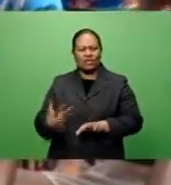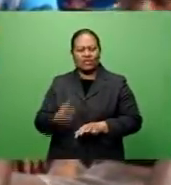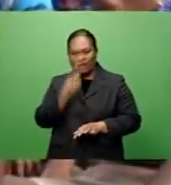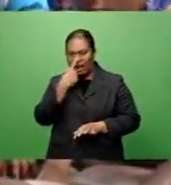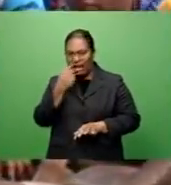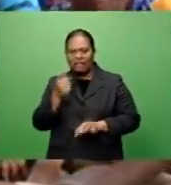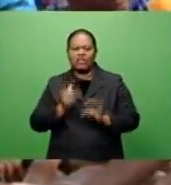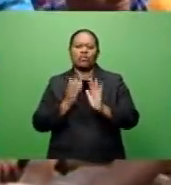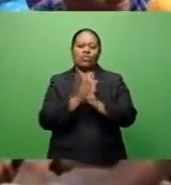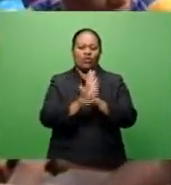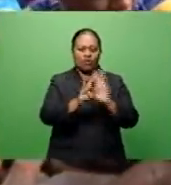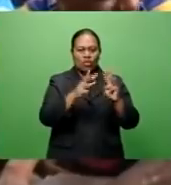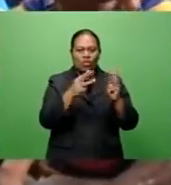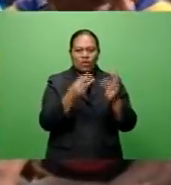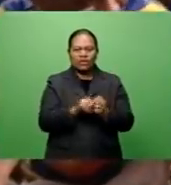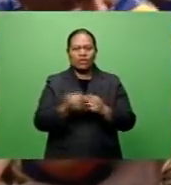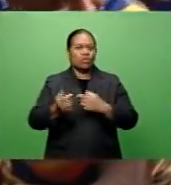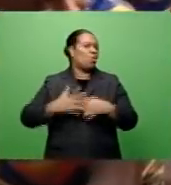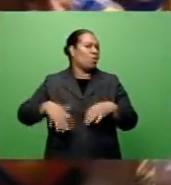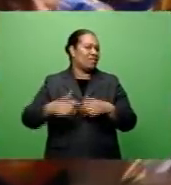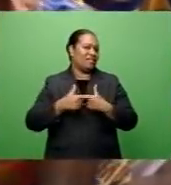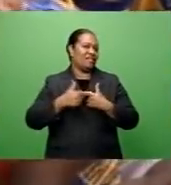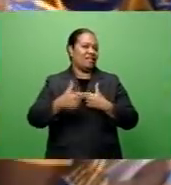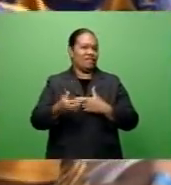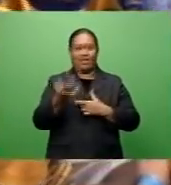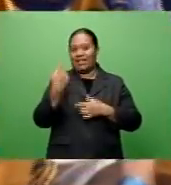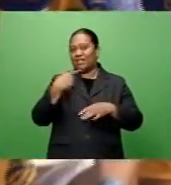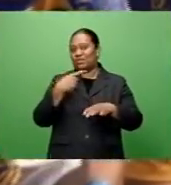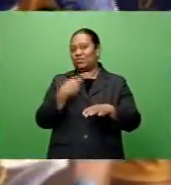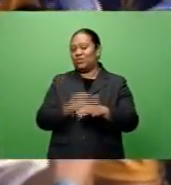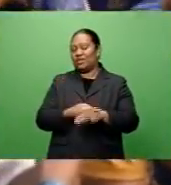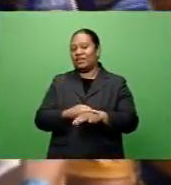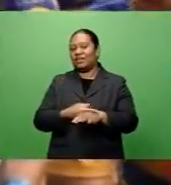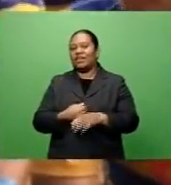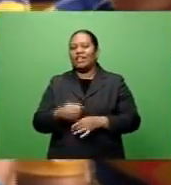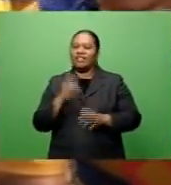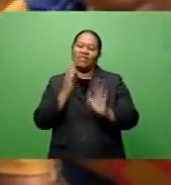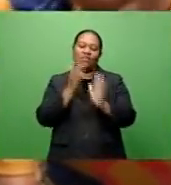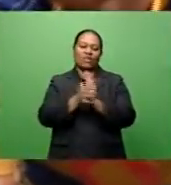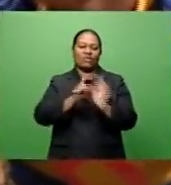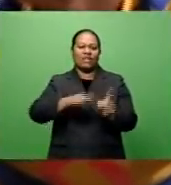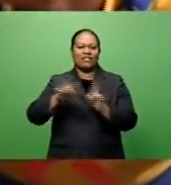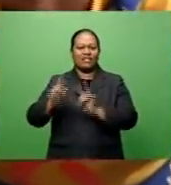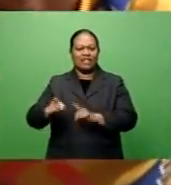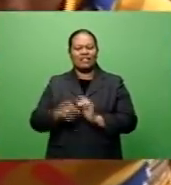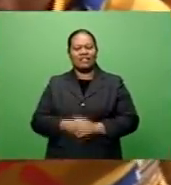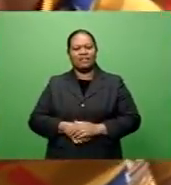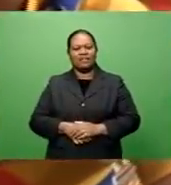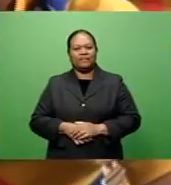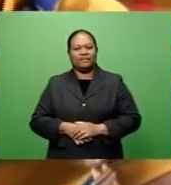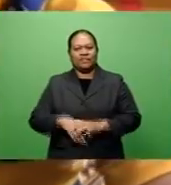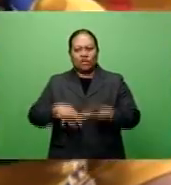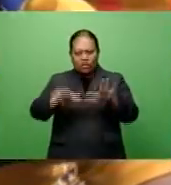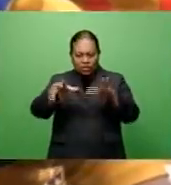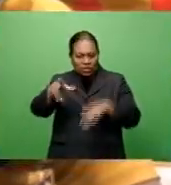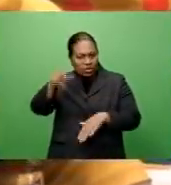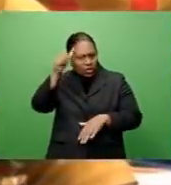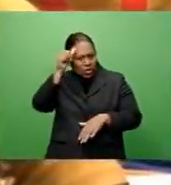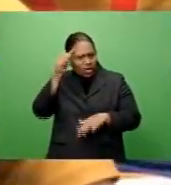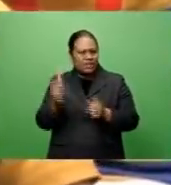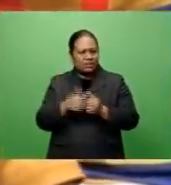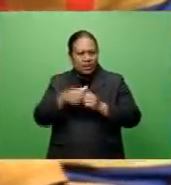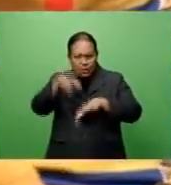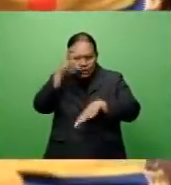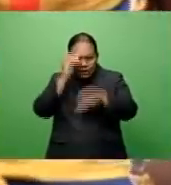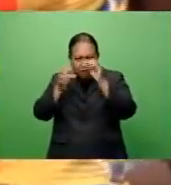workshop on level 1 coaching last week. We were able to grasp more knowledge on the